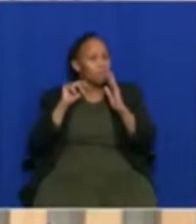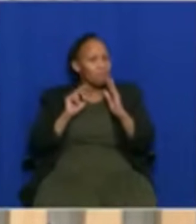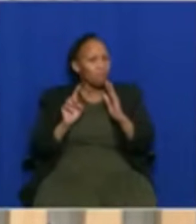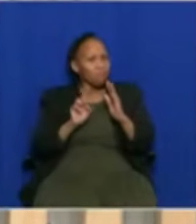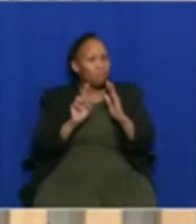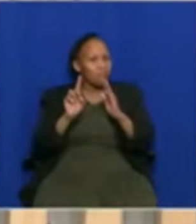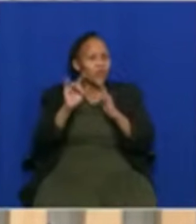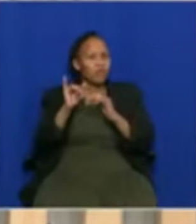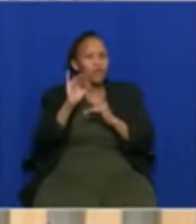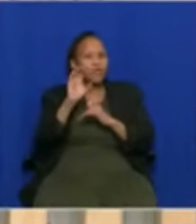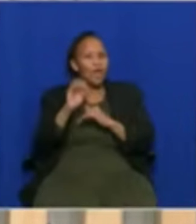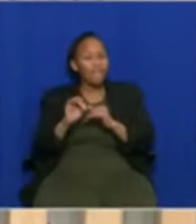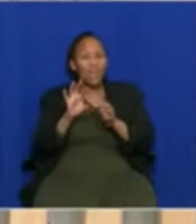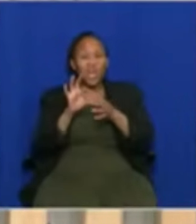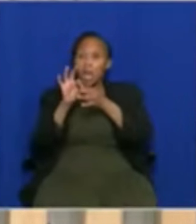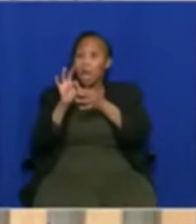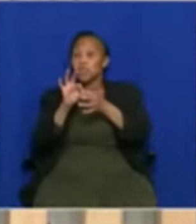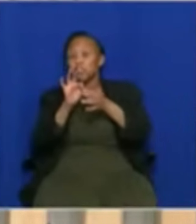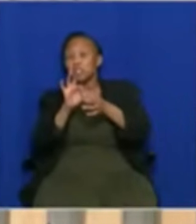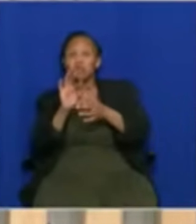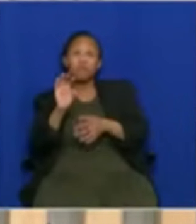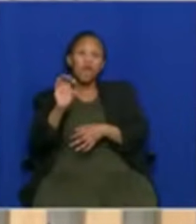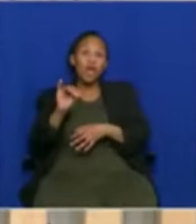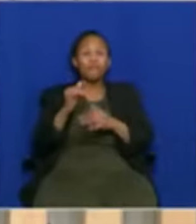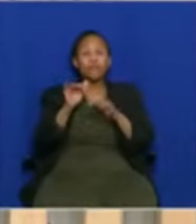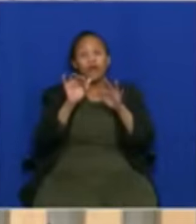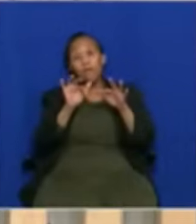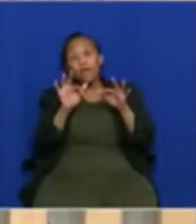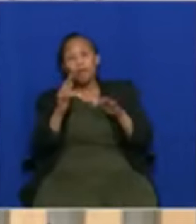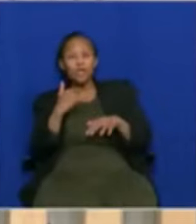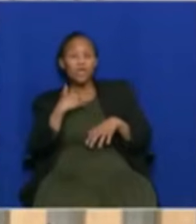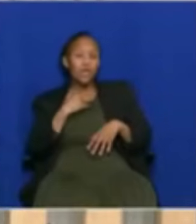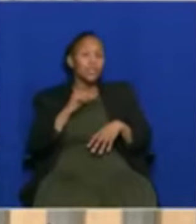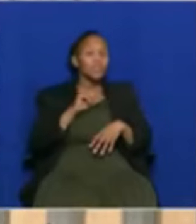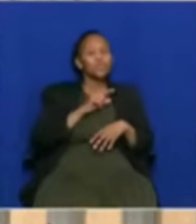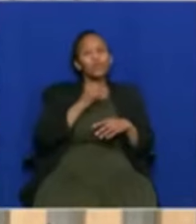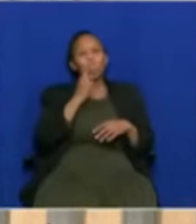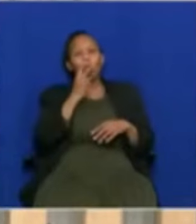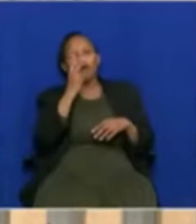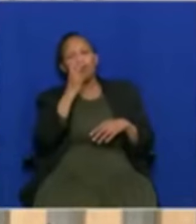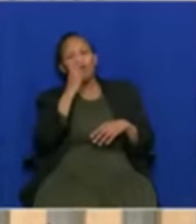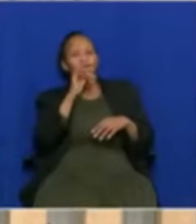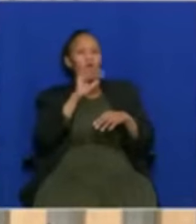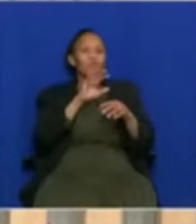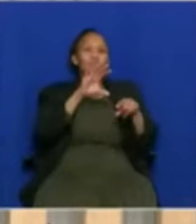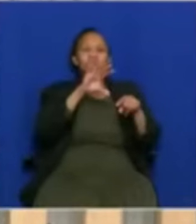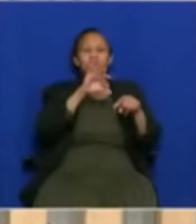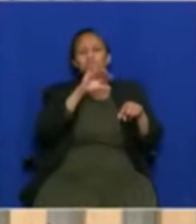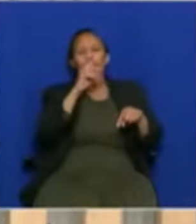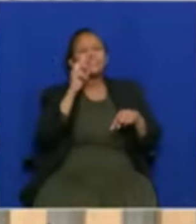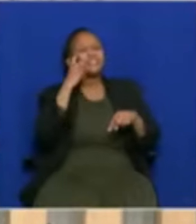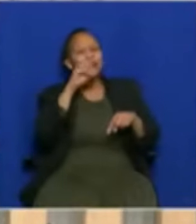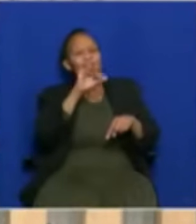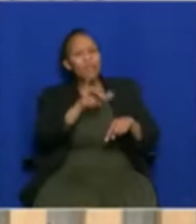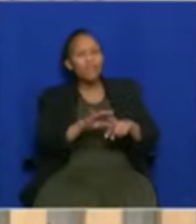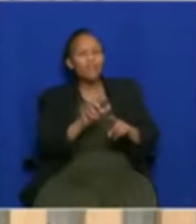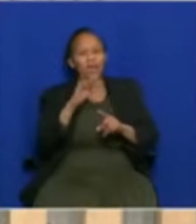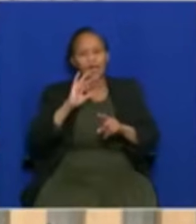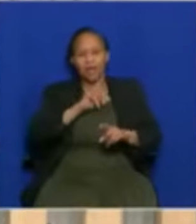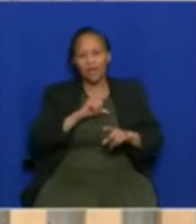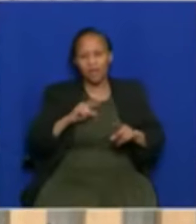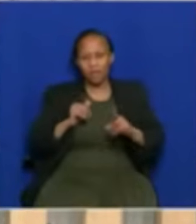ask people to go snooping around to find, is there a lady from BMW employed here? Why didn't you just direct that question to National